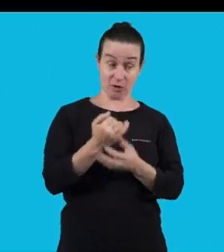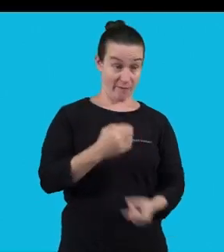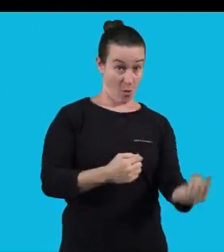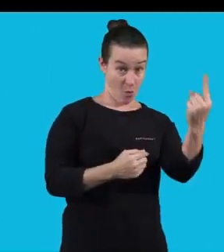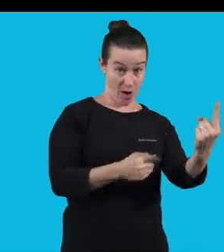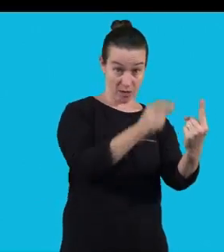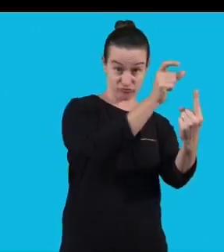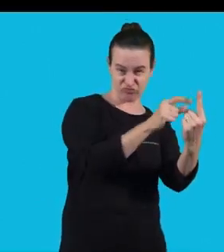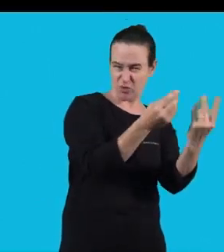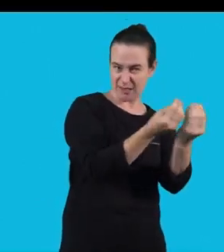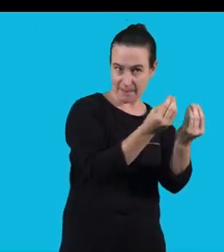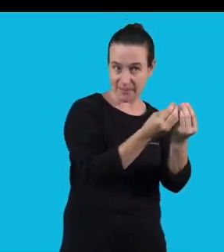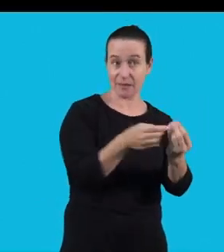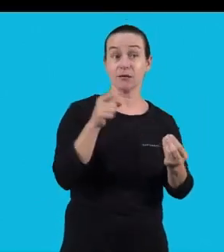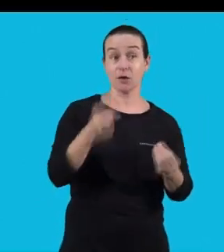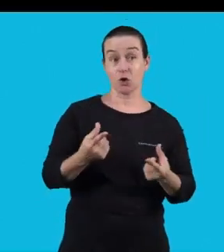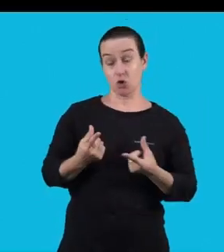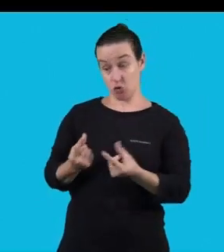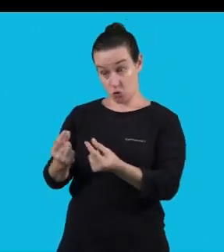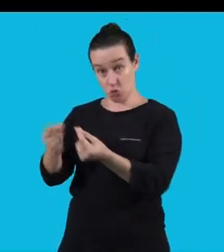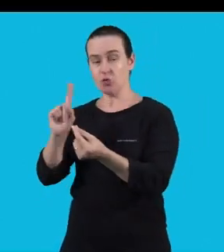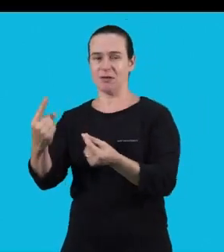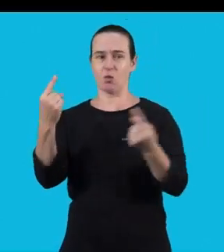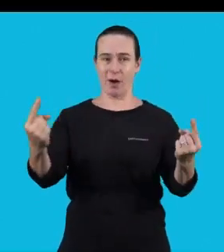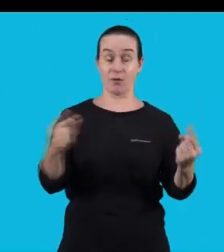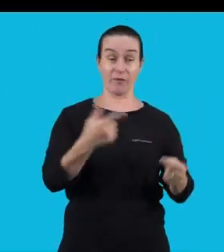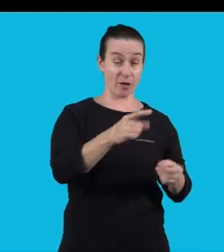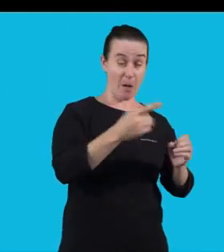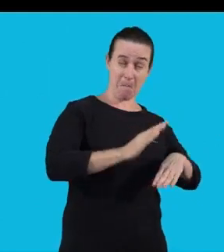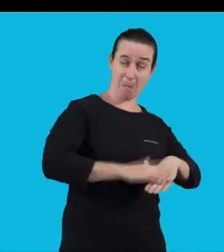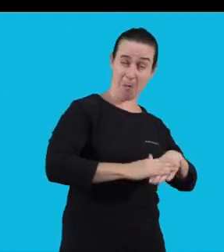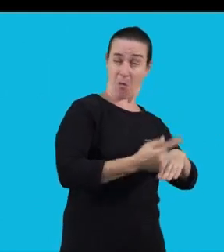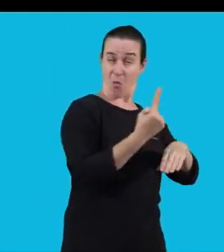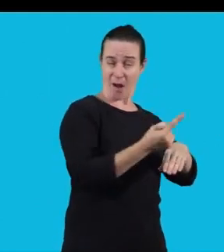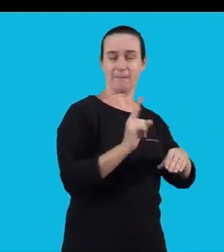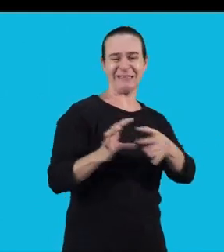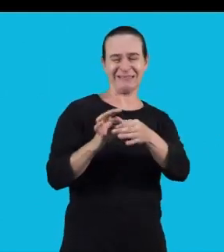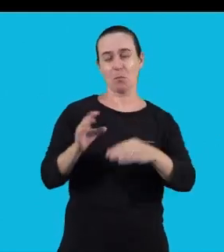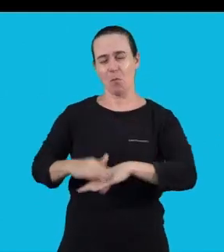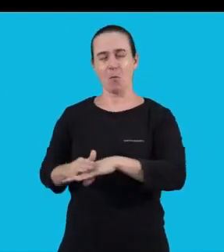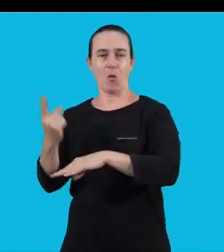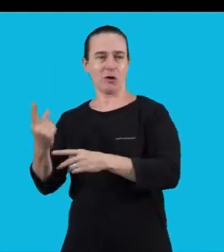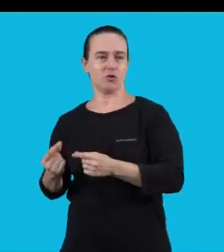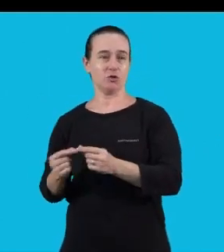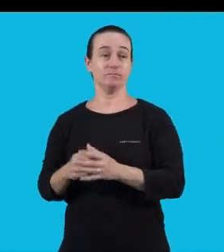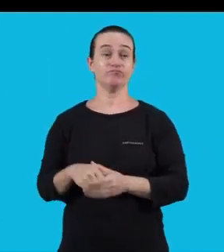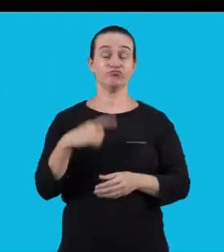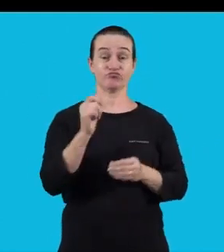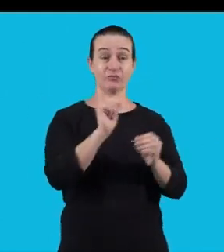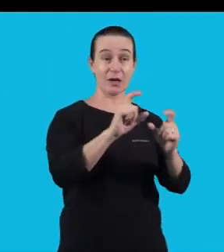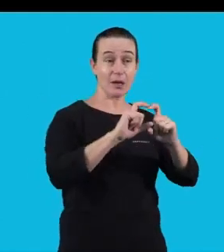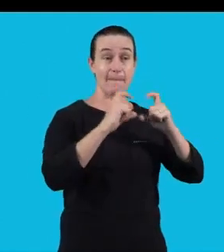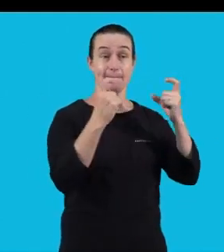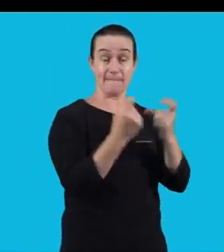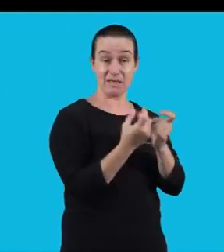singular subjects have singular verbs and plural subjects have plural verbs. For example, the committee, along with its members,